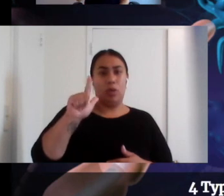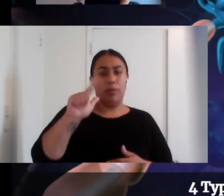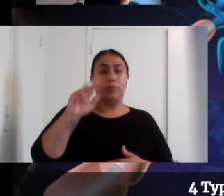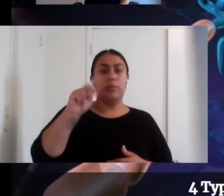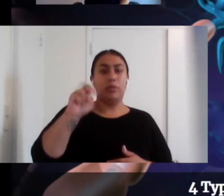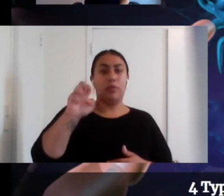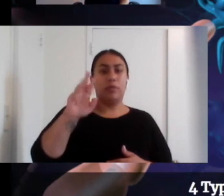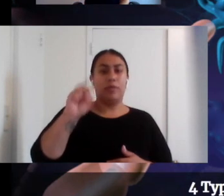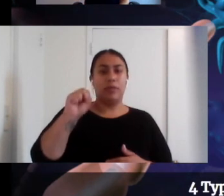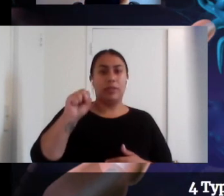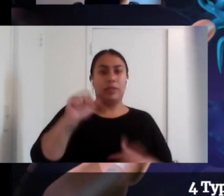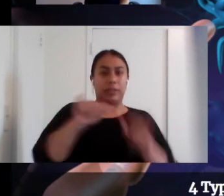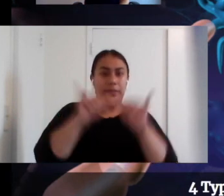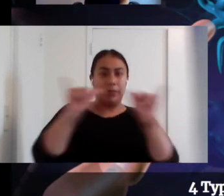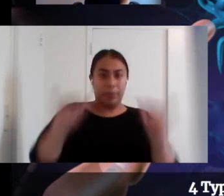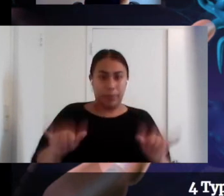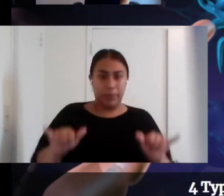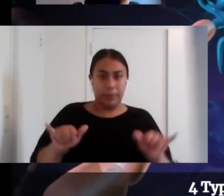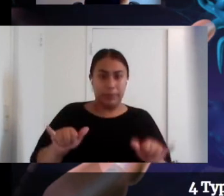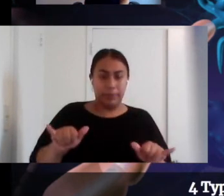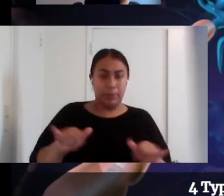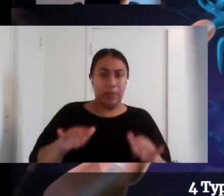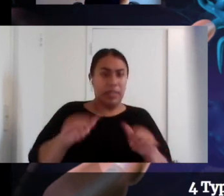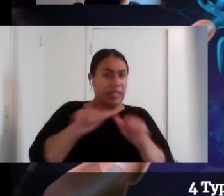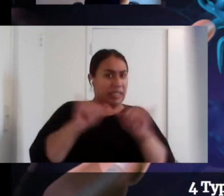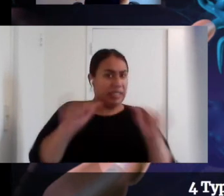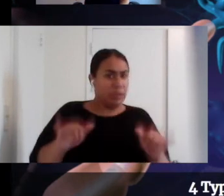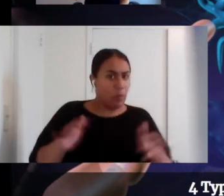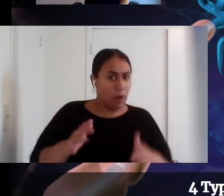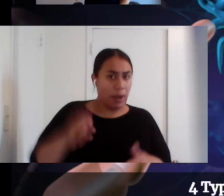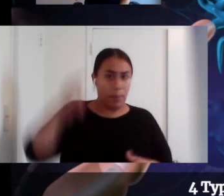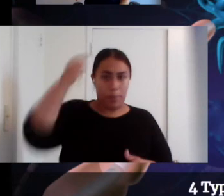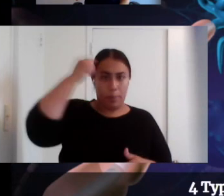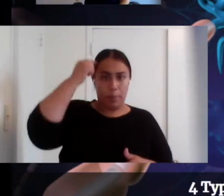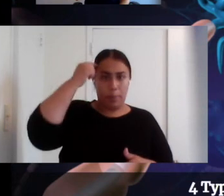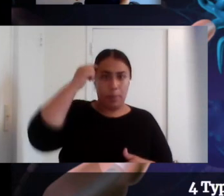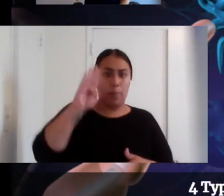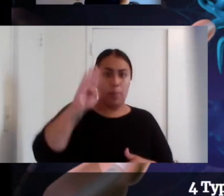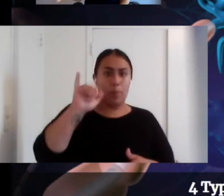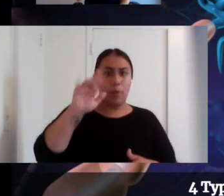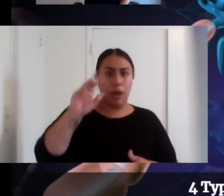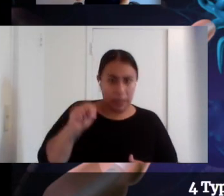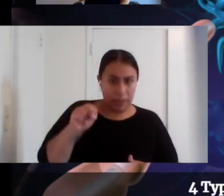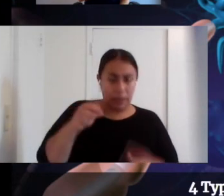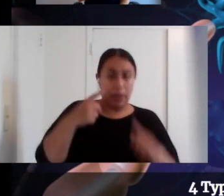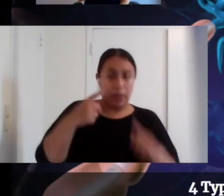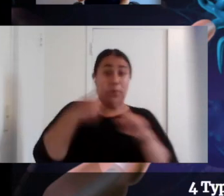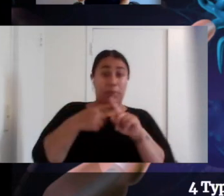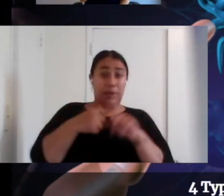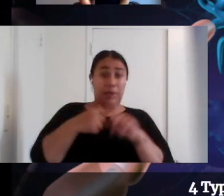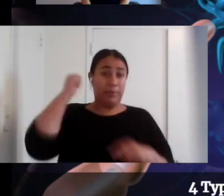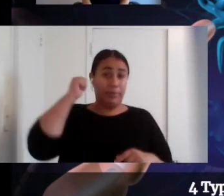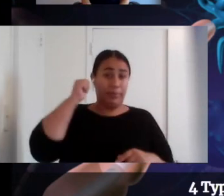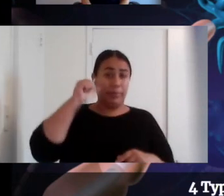nervous system is considered the PNS, the peripheral nervous system. Okay? The variability of